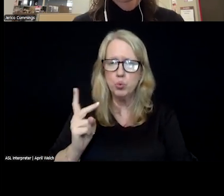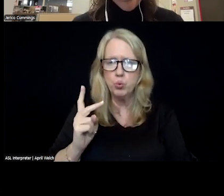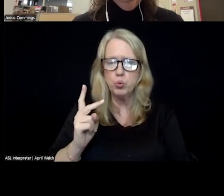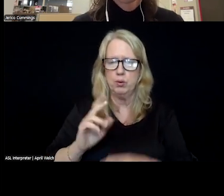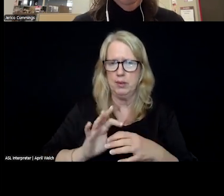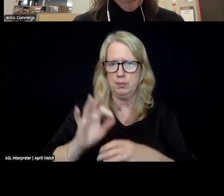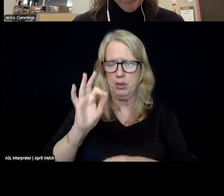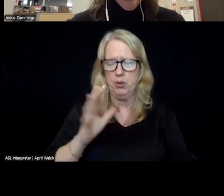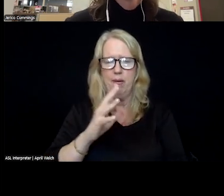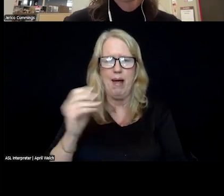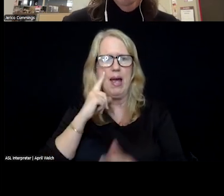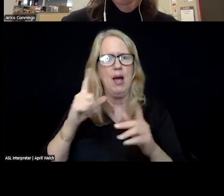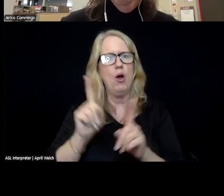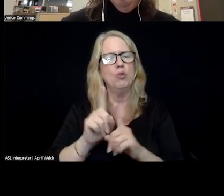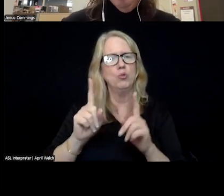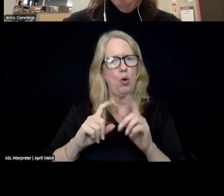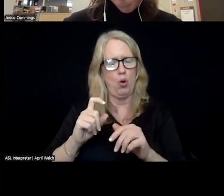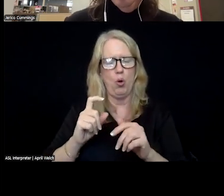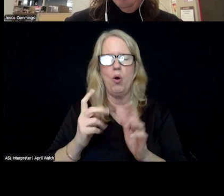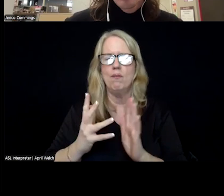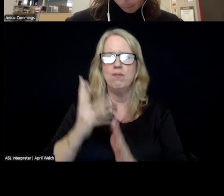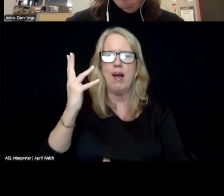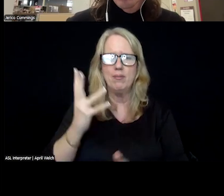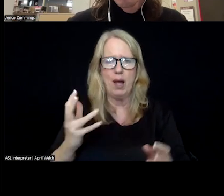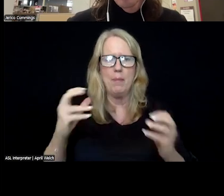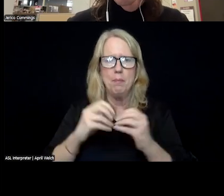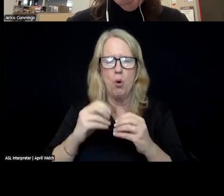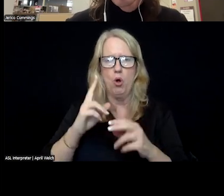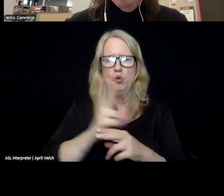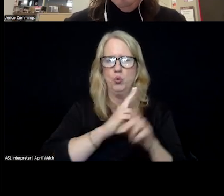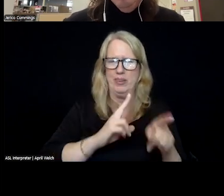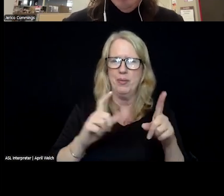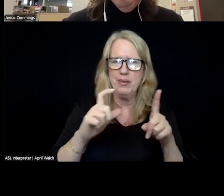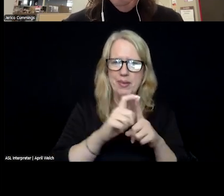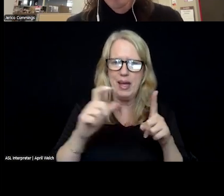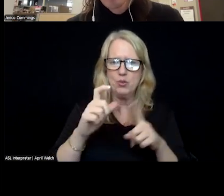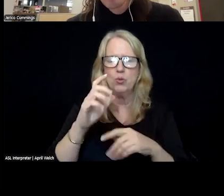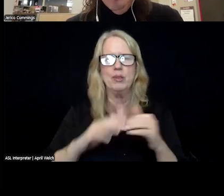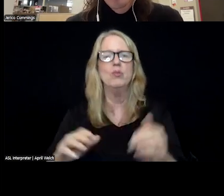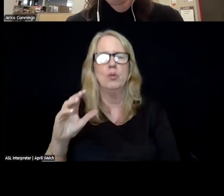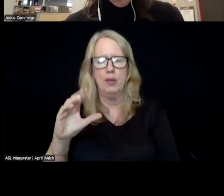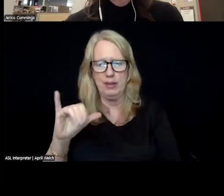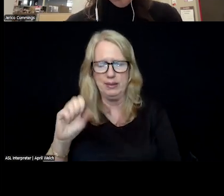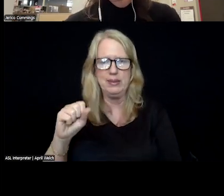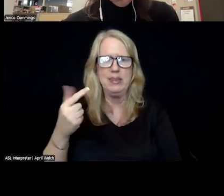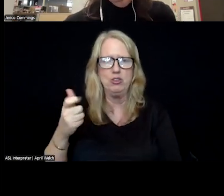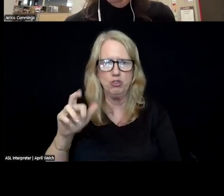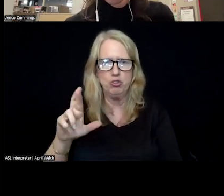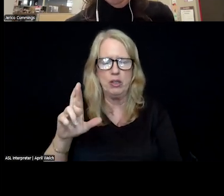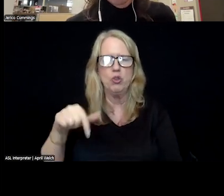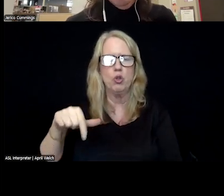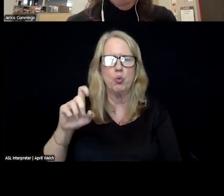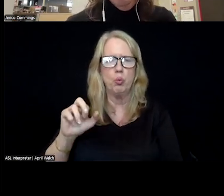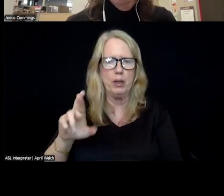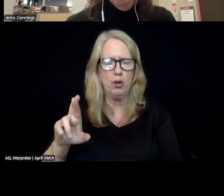also showing up 5 times as more likely to use this term compared to their cisgender queer respondents. And